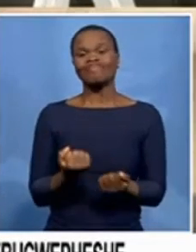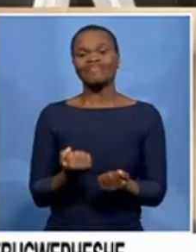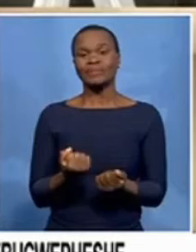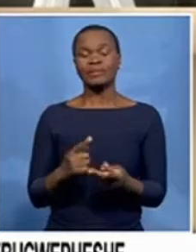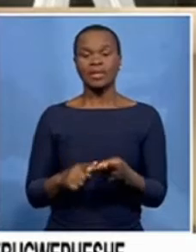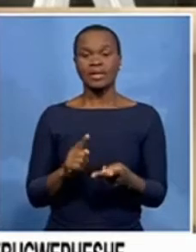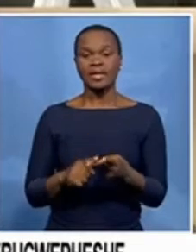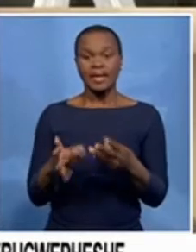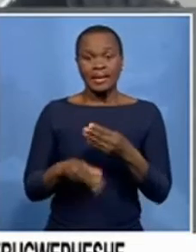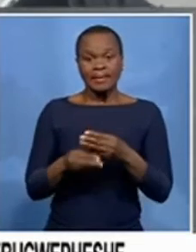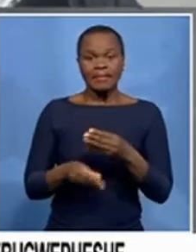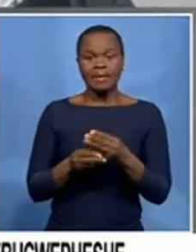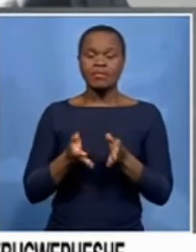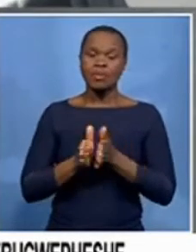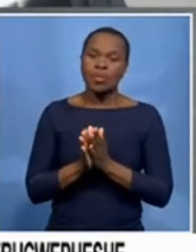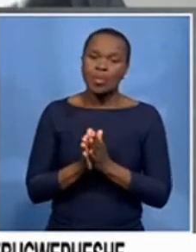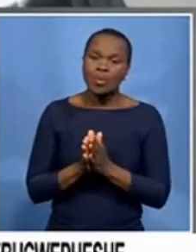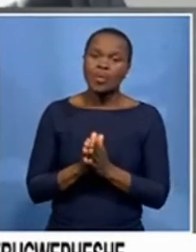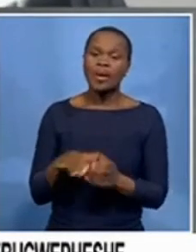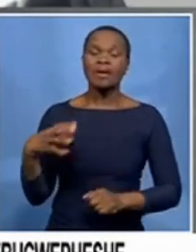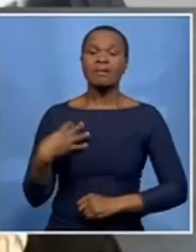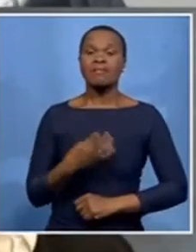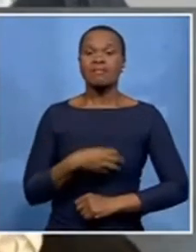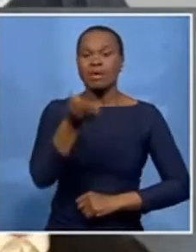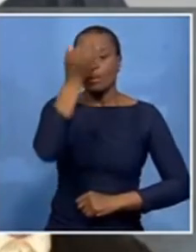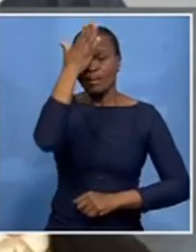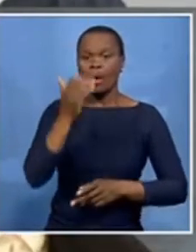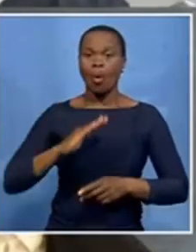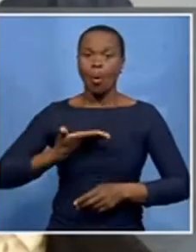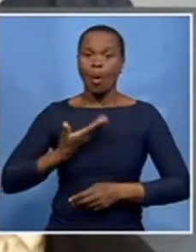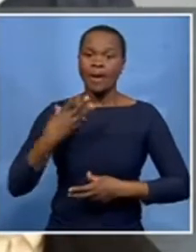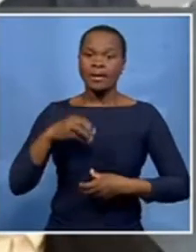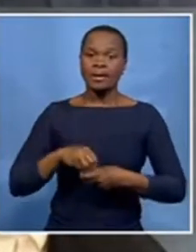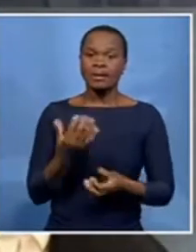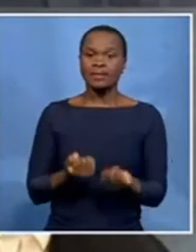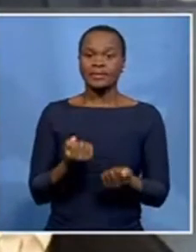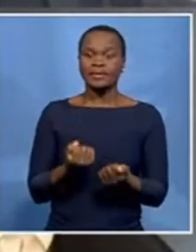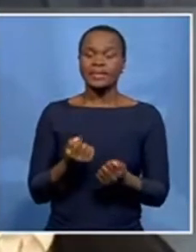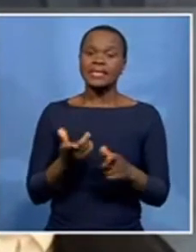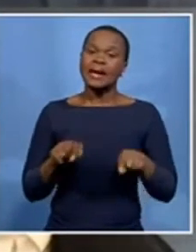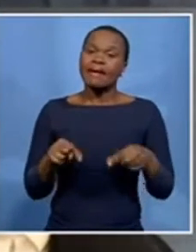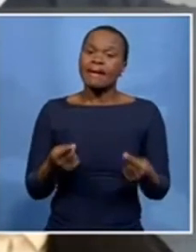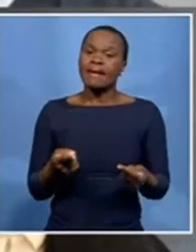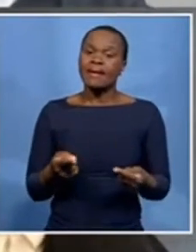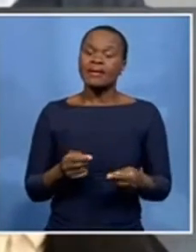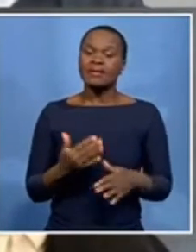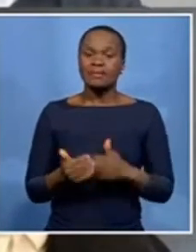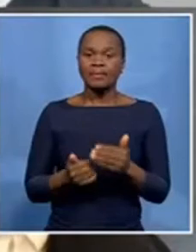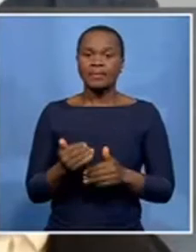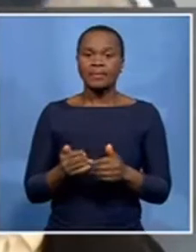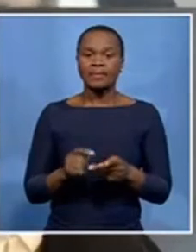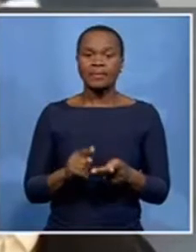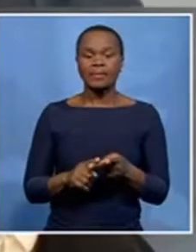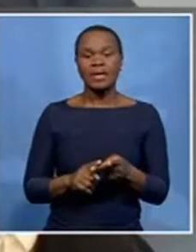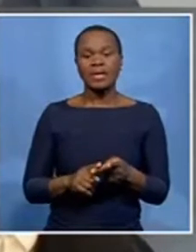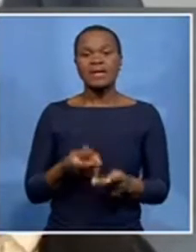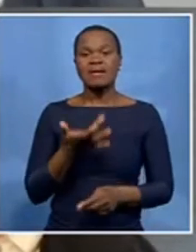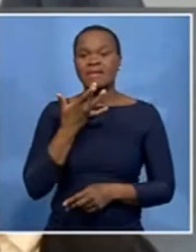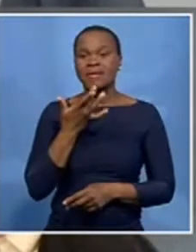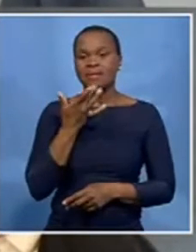kwangeta ukuthi lesicelo lesentiwe bameli baZuma sifuna kufaka inkantolo endzaweni lengeke ikhone kuyo njengoba kuyobe sekuba nekuthatha